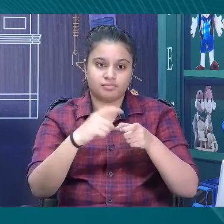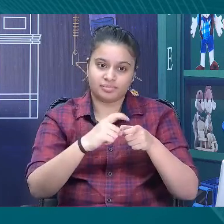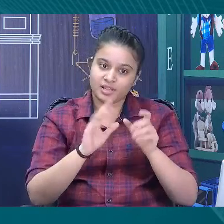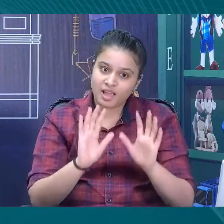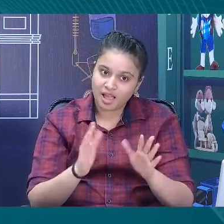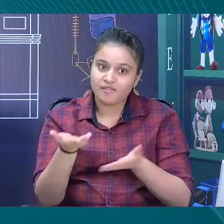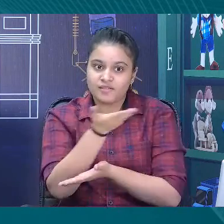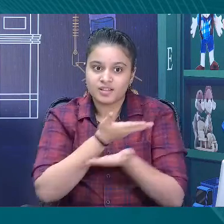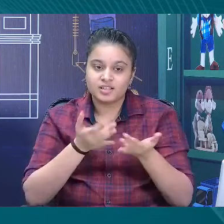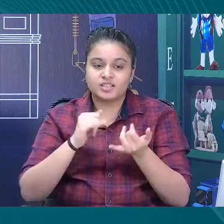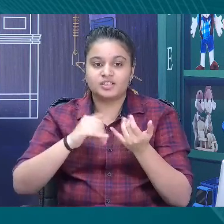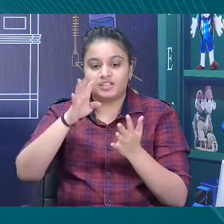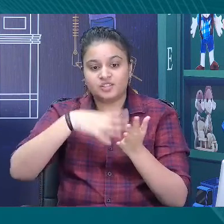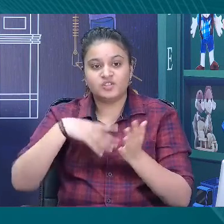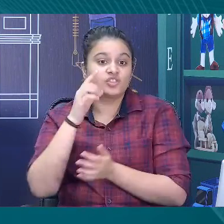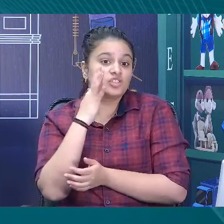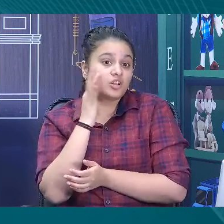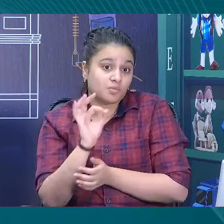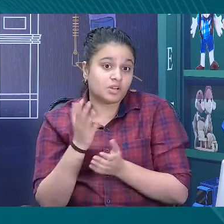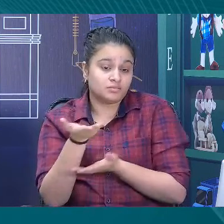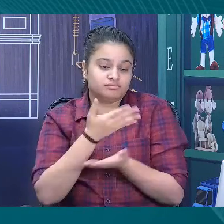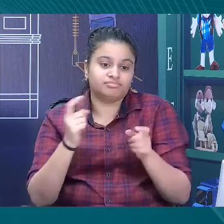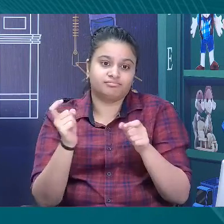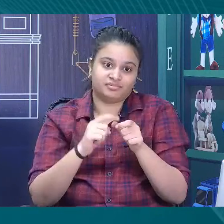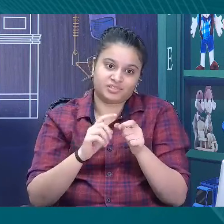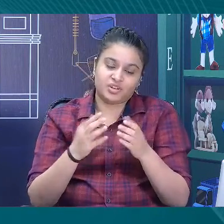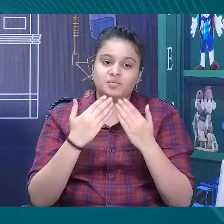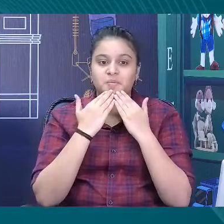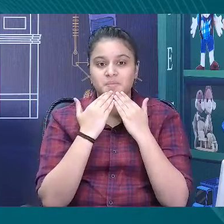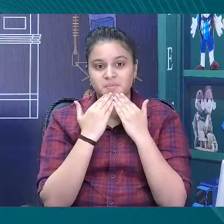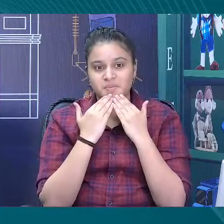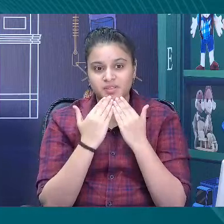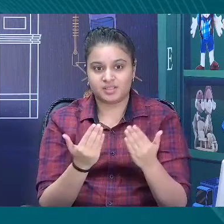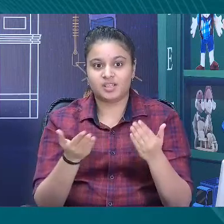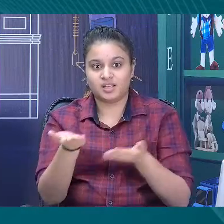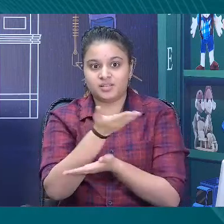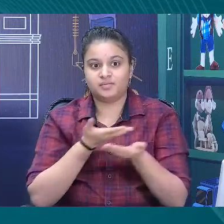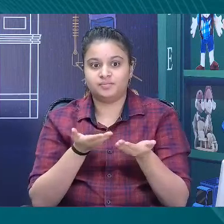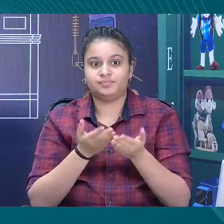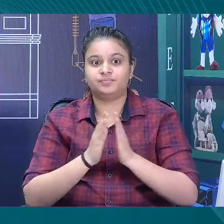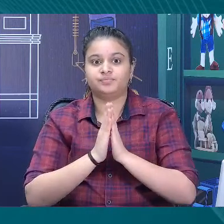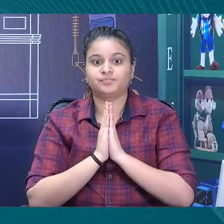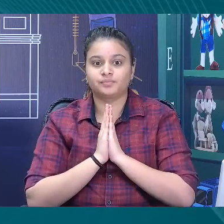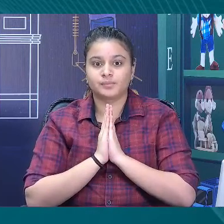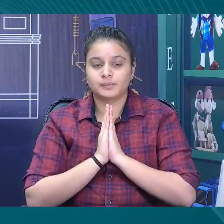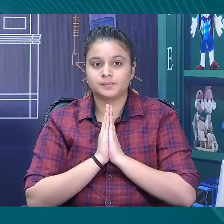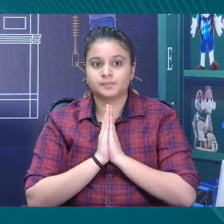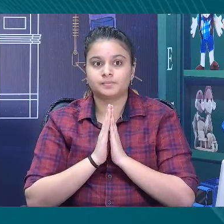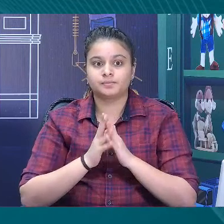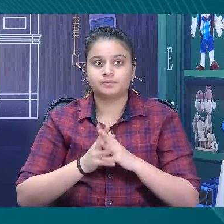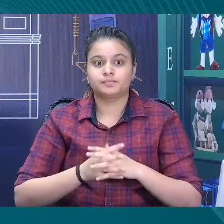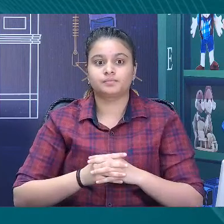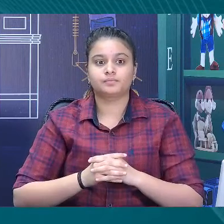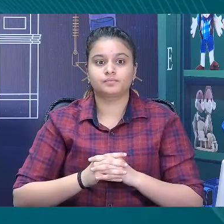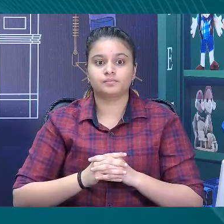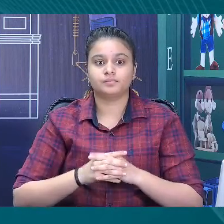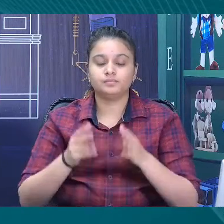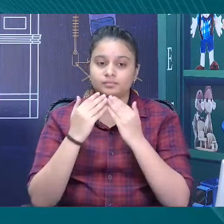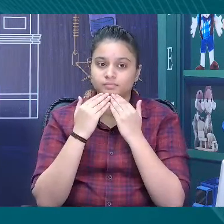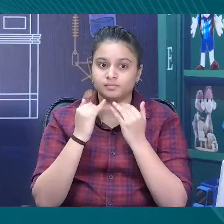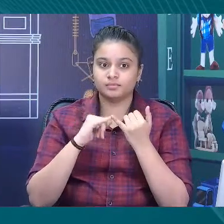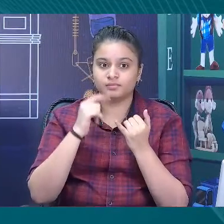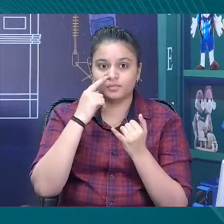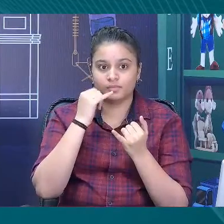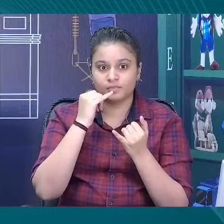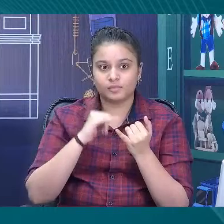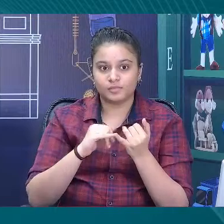to this very, very important session. We really thank you for being a part of it. Thank you so much. Thank you. It's been